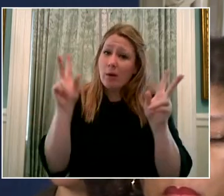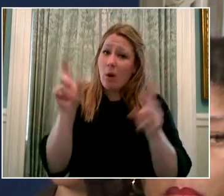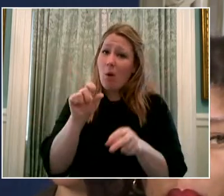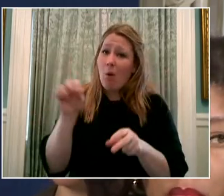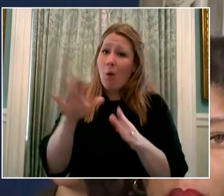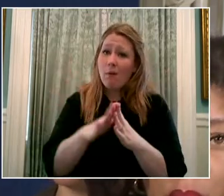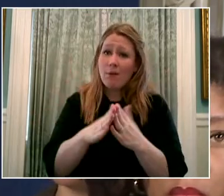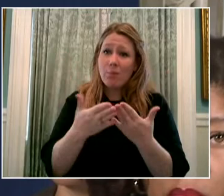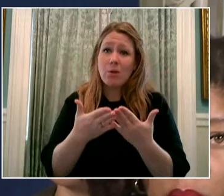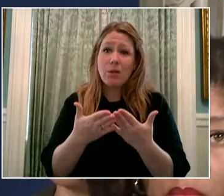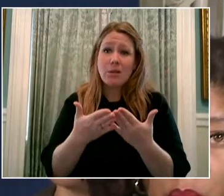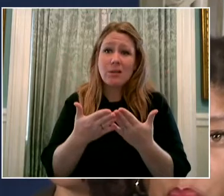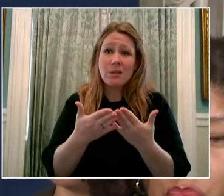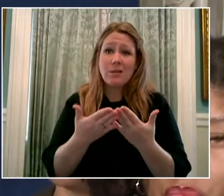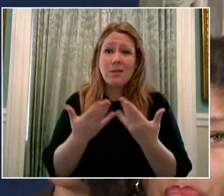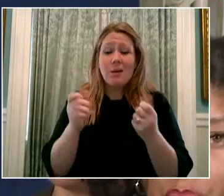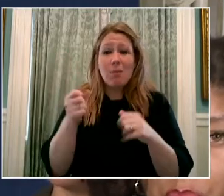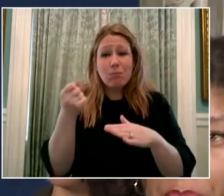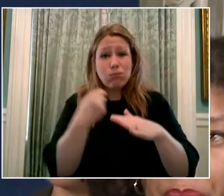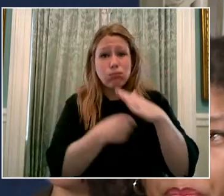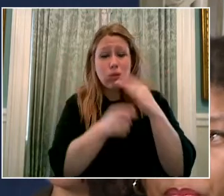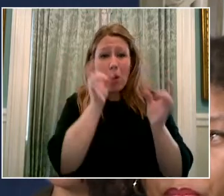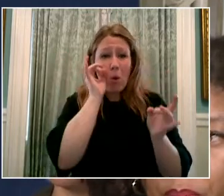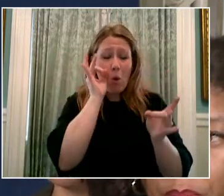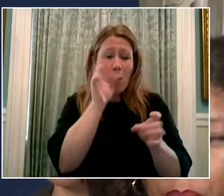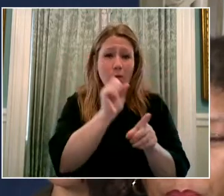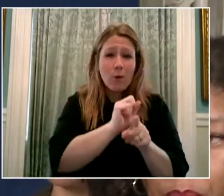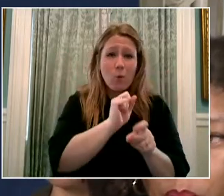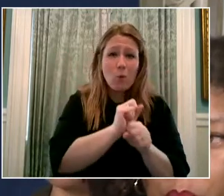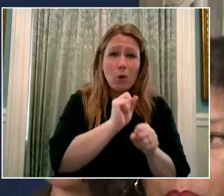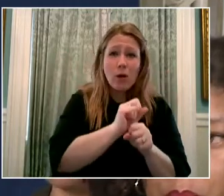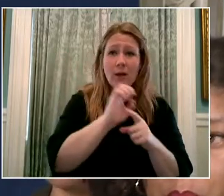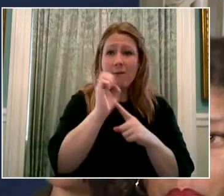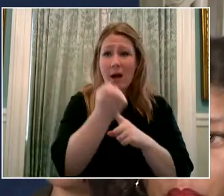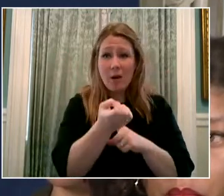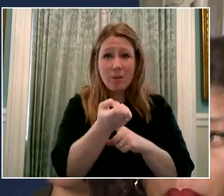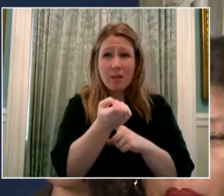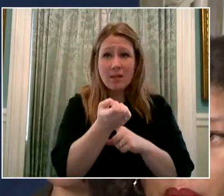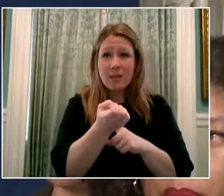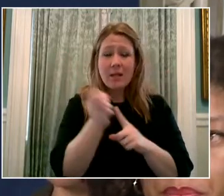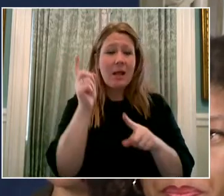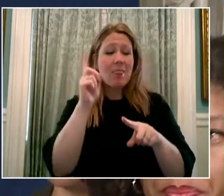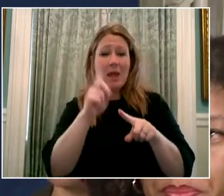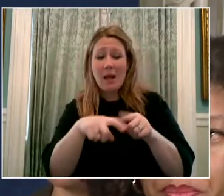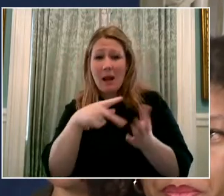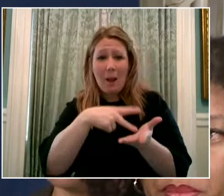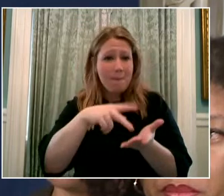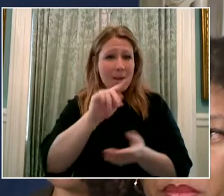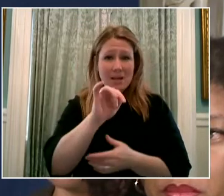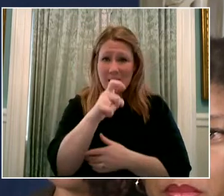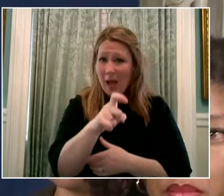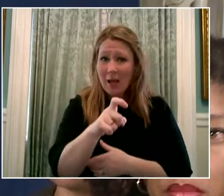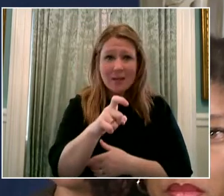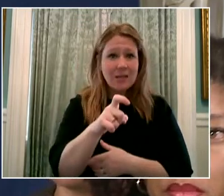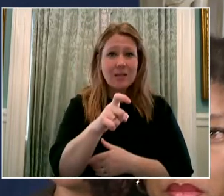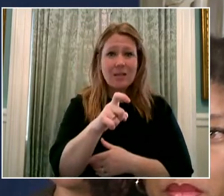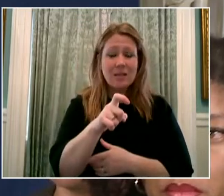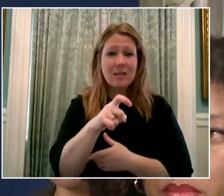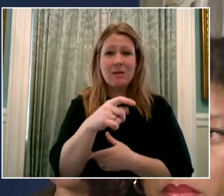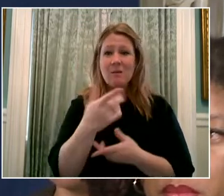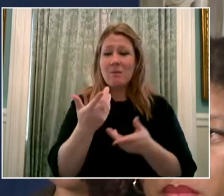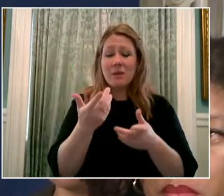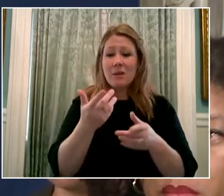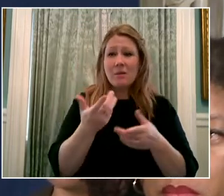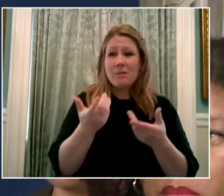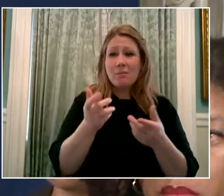terrible working environments. They're unable to pay into the tax base that they would like to do. They're probably doing working